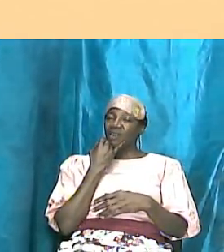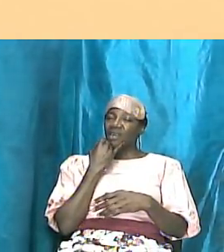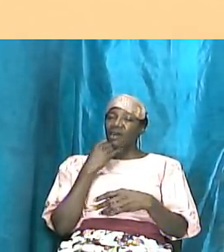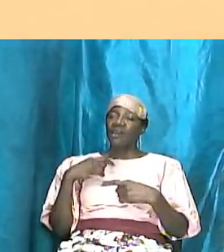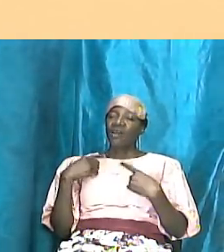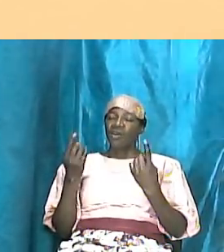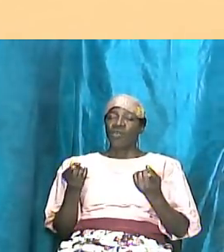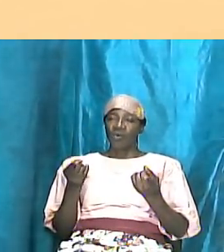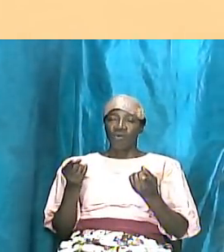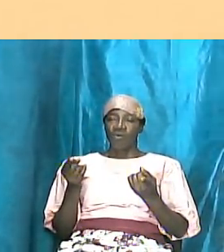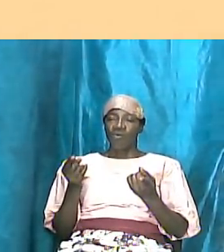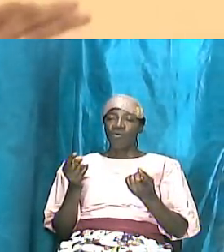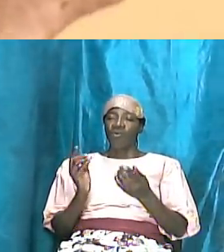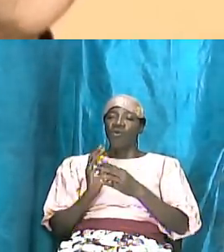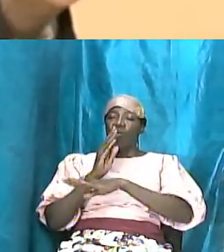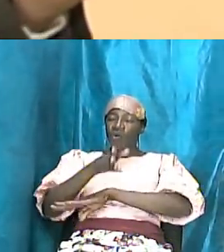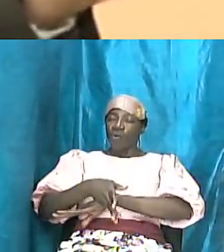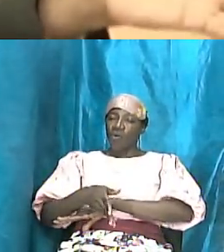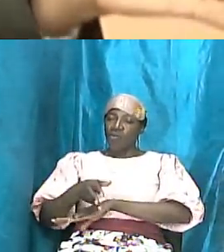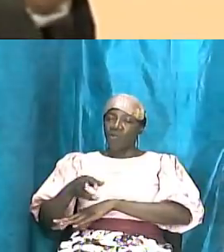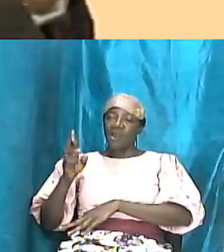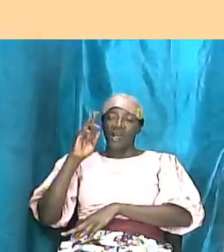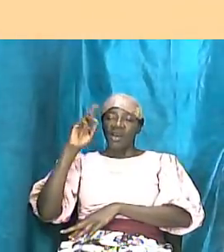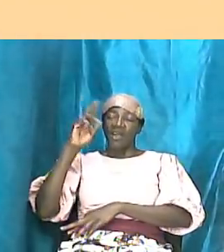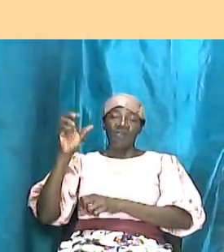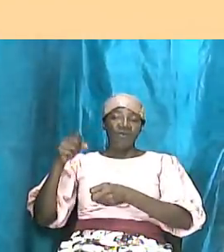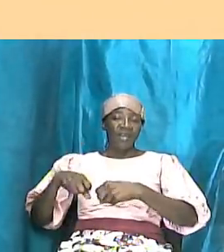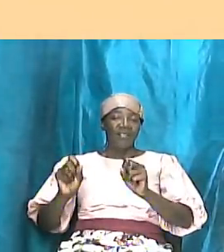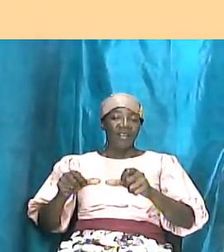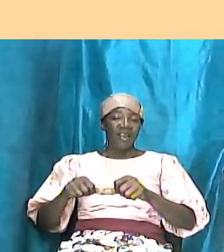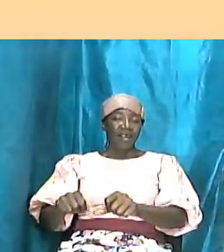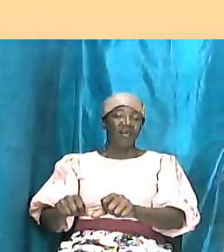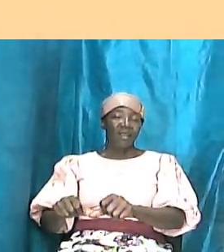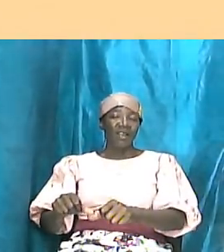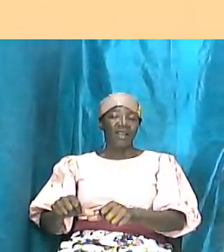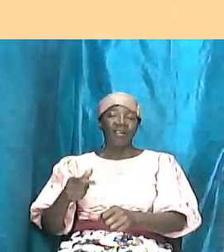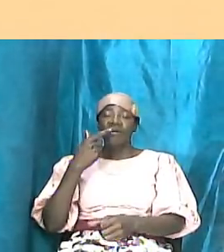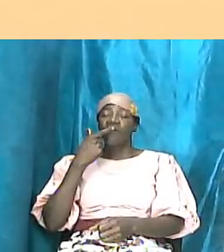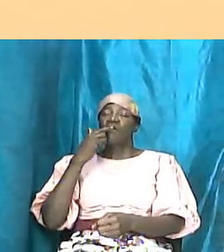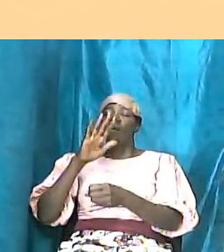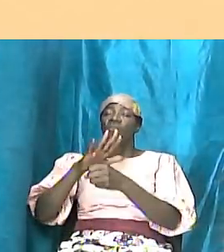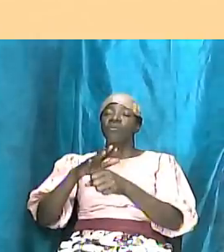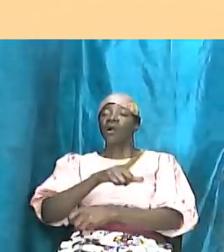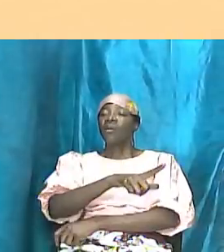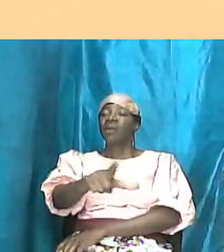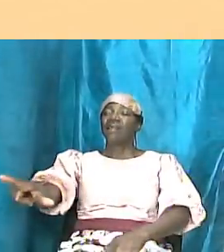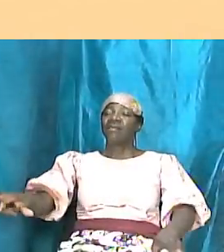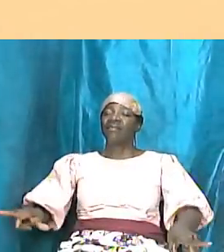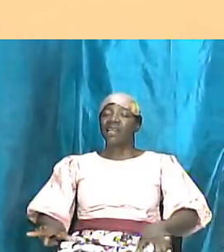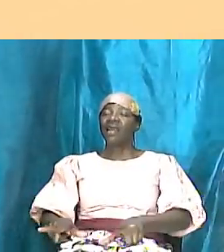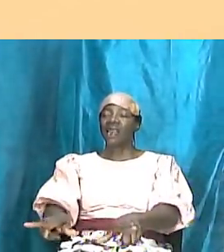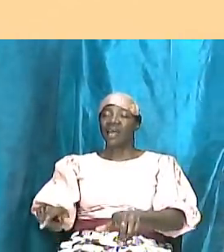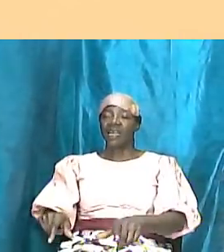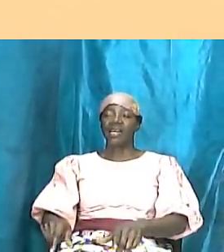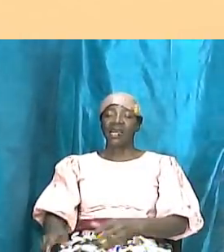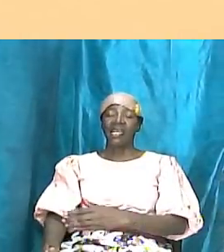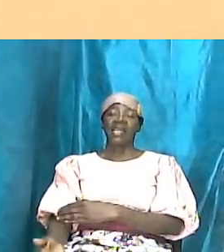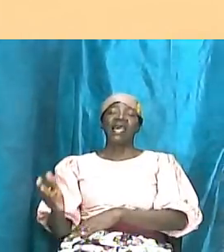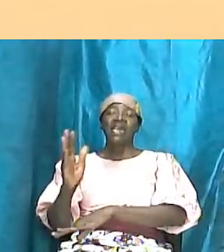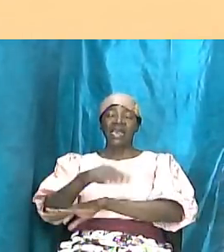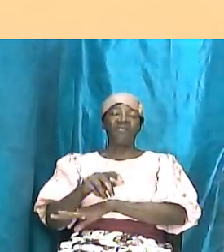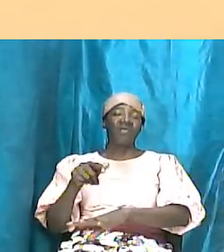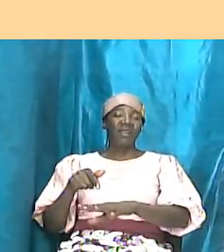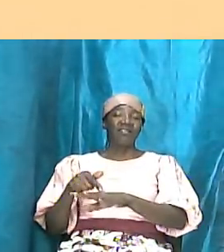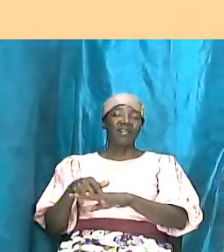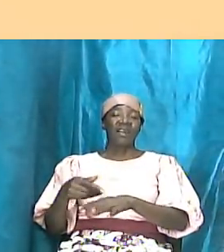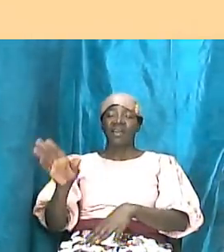over the Red Sea and continue on into the Promised Land, evening it started, and at morning time, God caused the sea